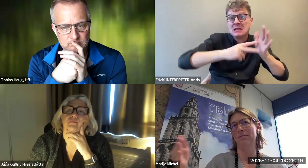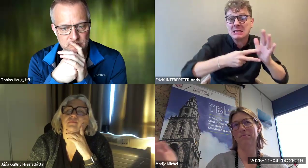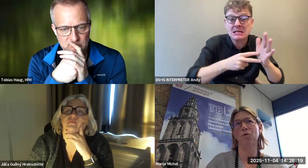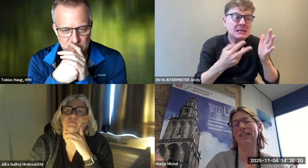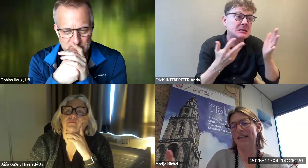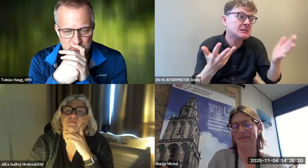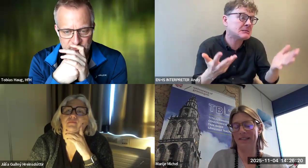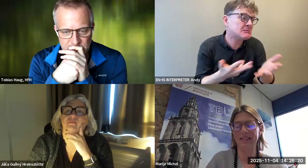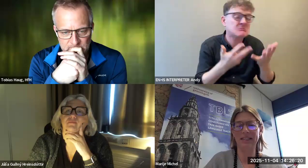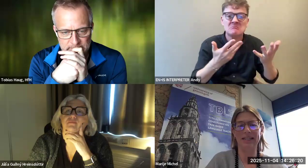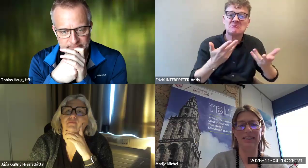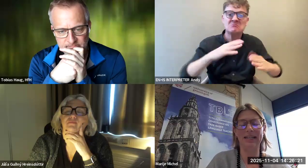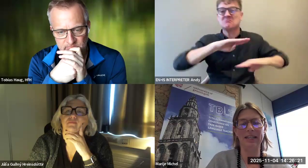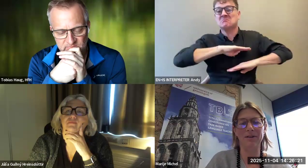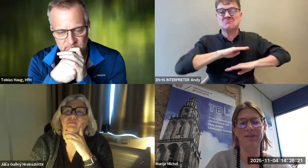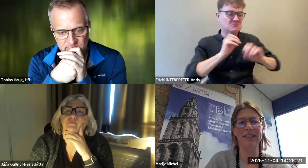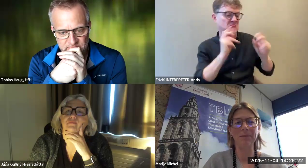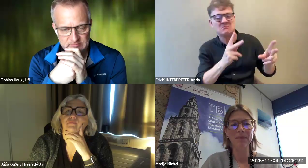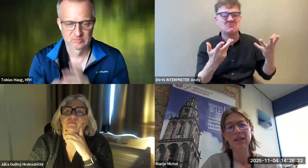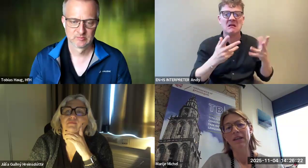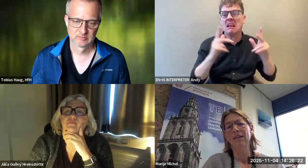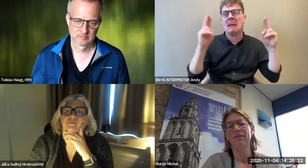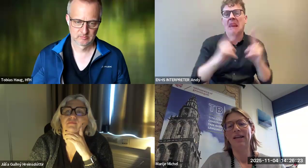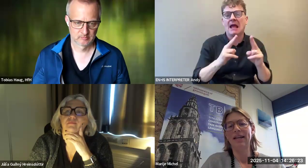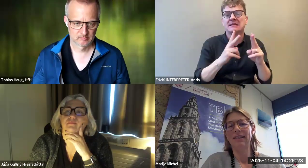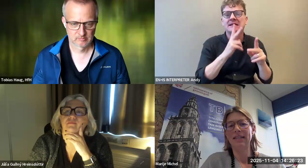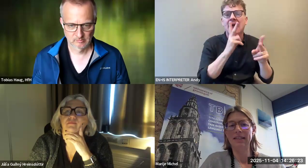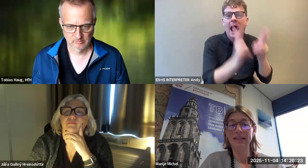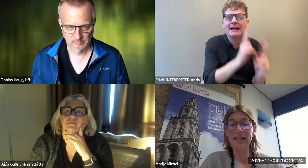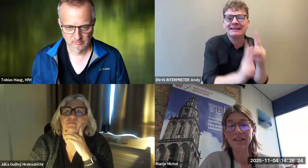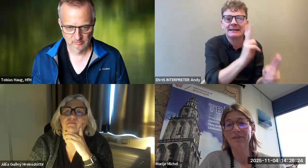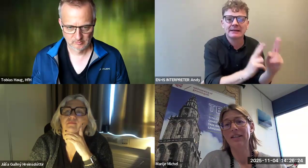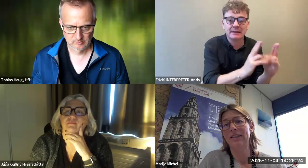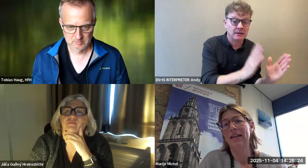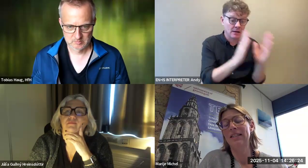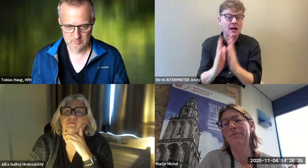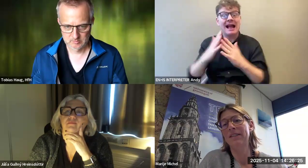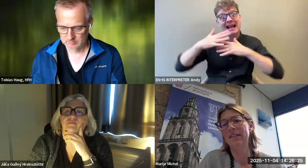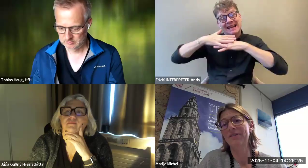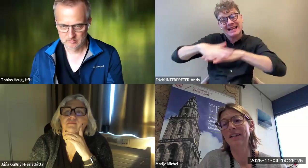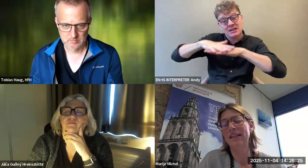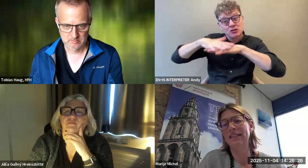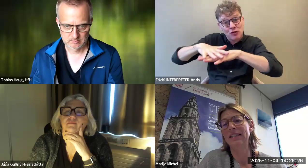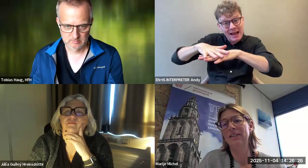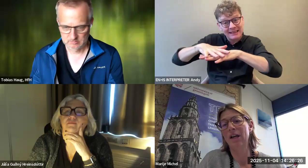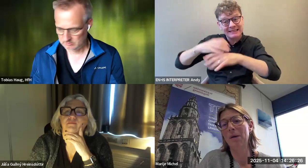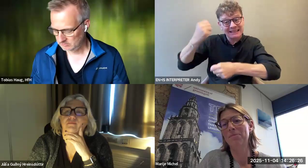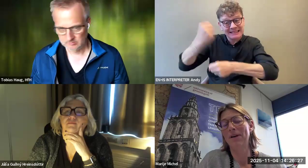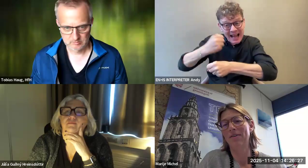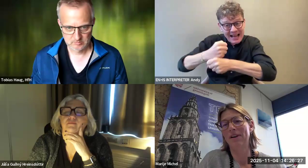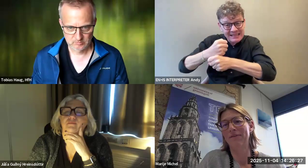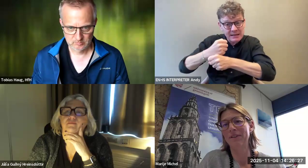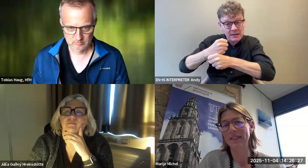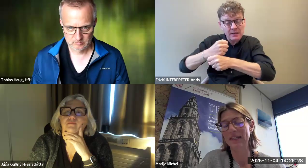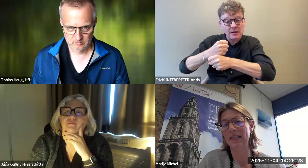probably more satisfied. They did less editing over time. Whereas in the integrated task, specifically in the